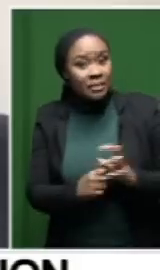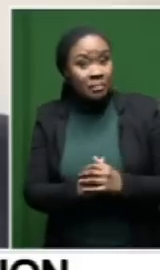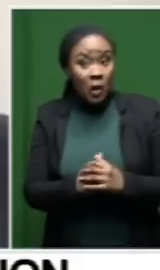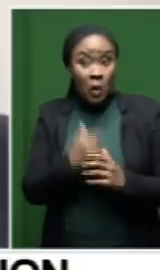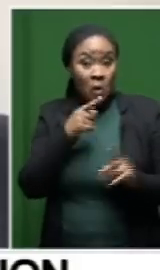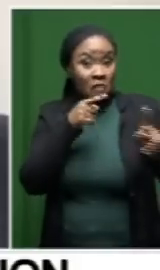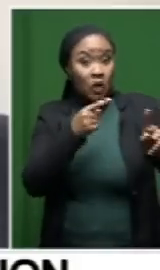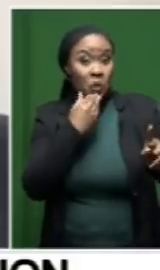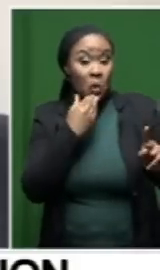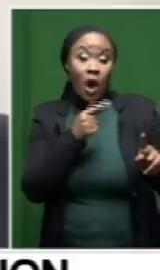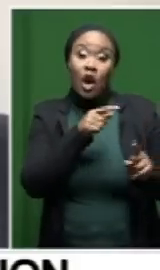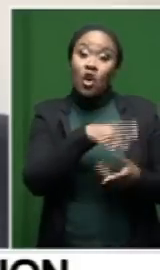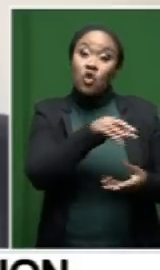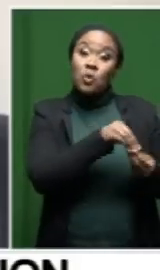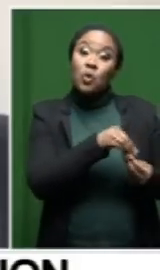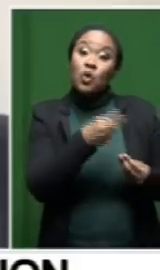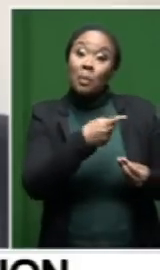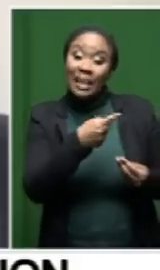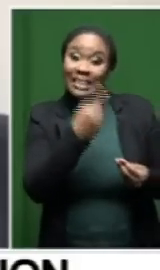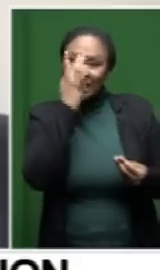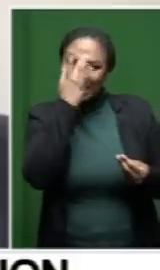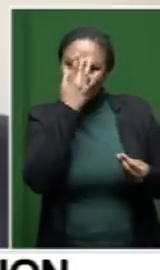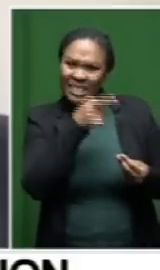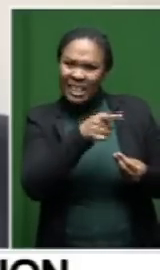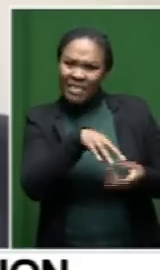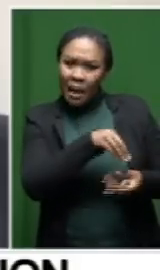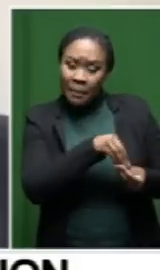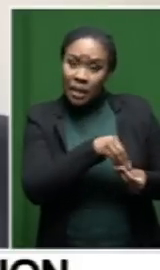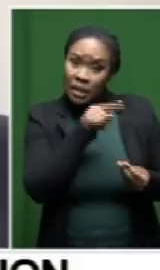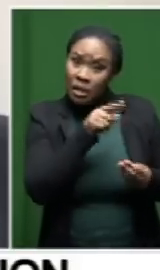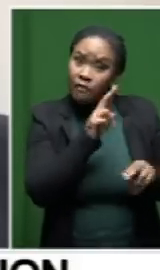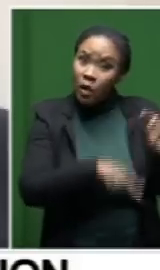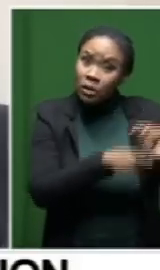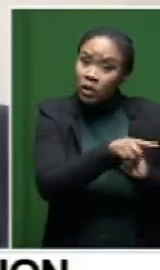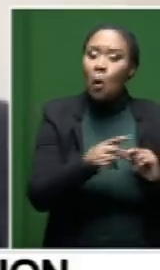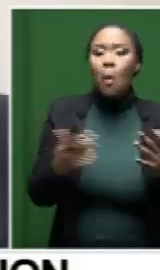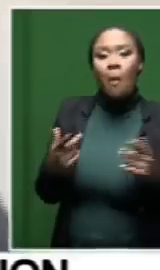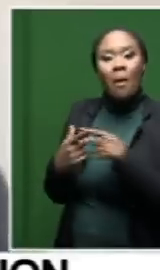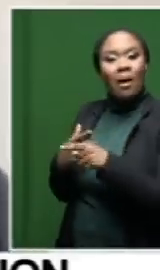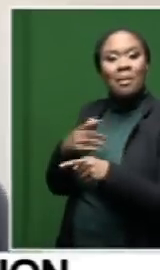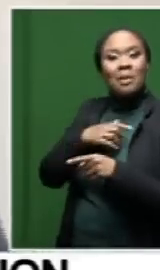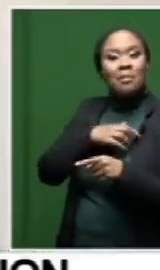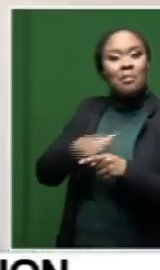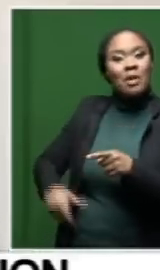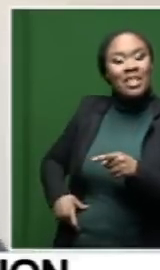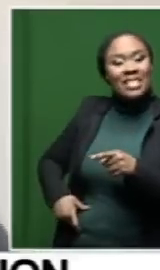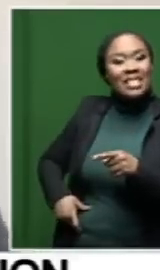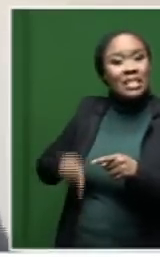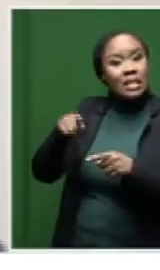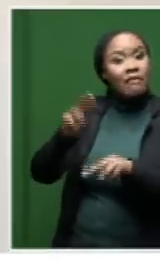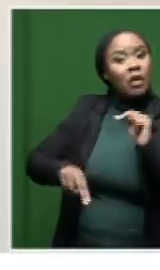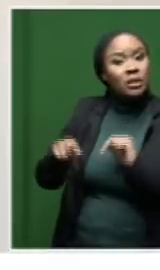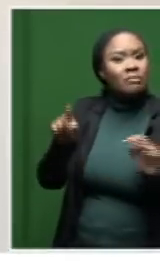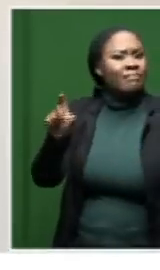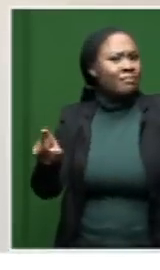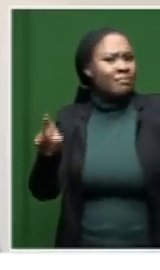the president, or the president captured by the Guptas? What was it? Well, I mean, I think that binary has itself been